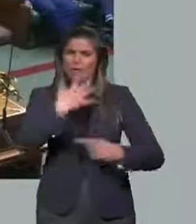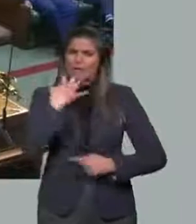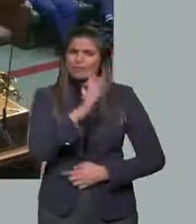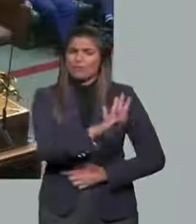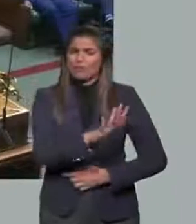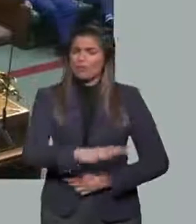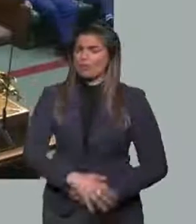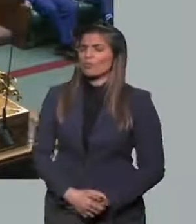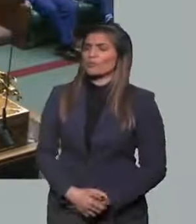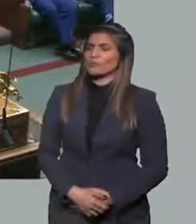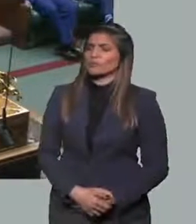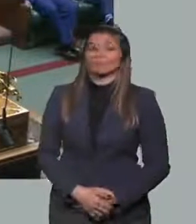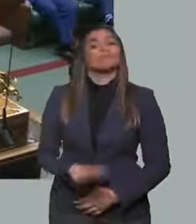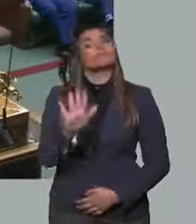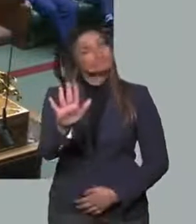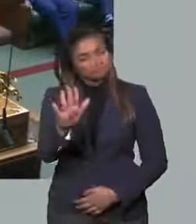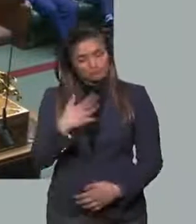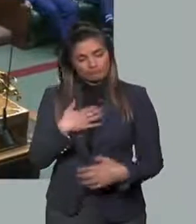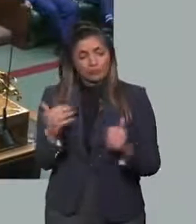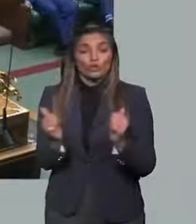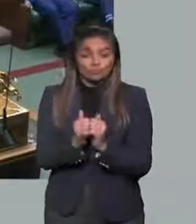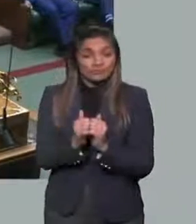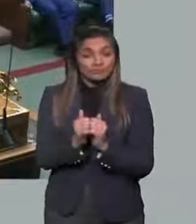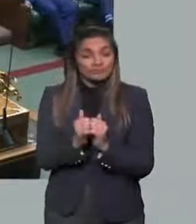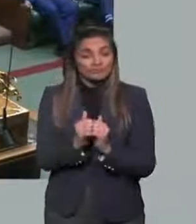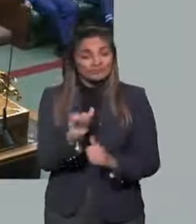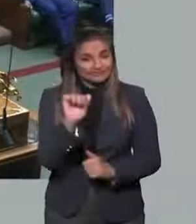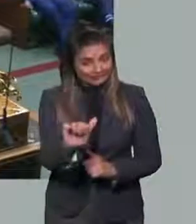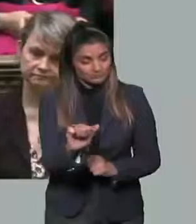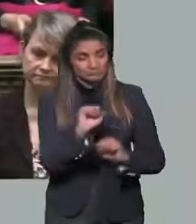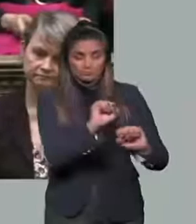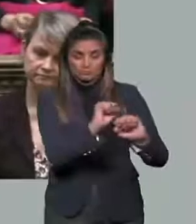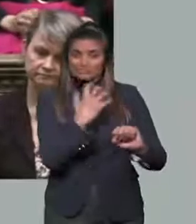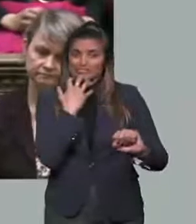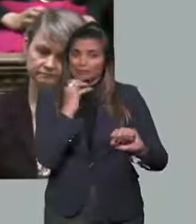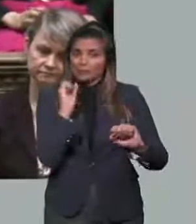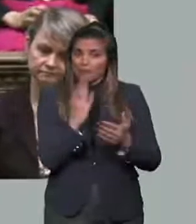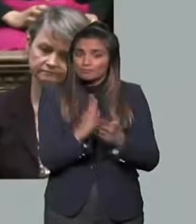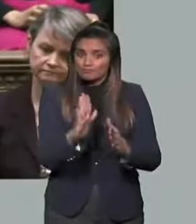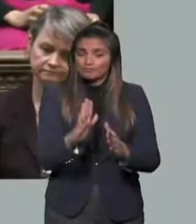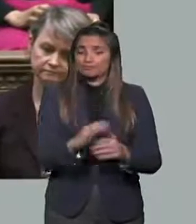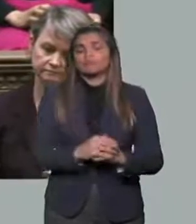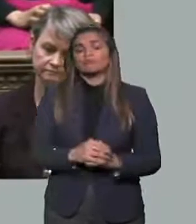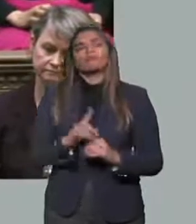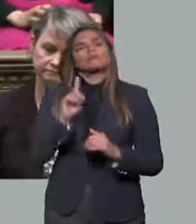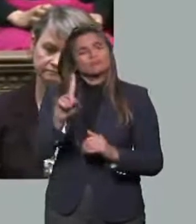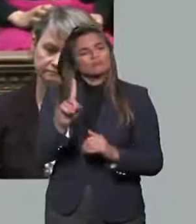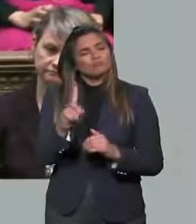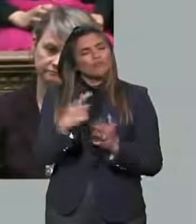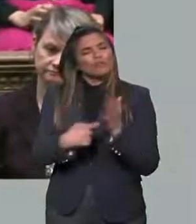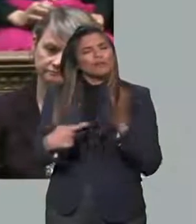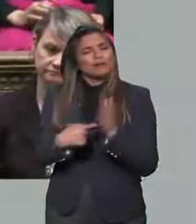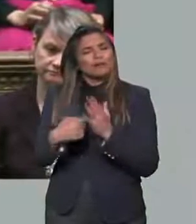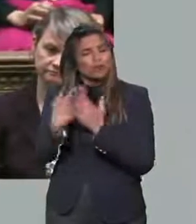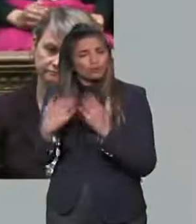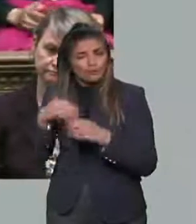Lorena. Absolutely, I agree with the Minister regarding his comments on their heroic work. The Right Honourable Member was Foreign Secretary on the